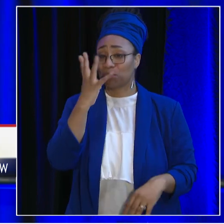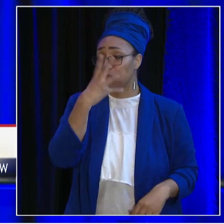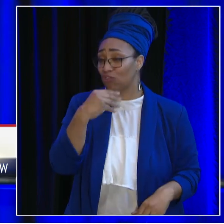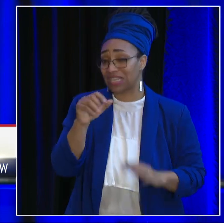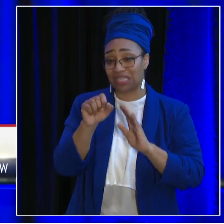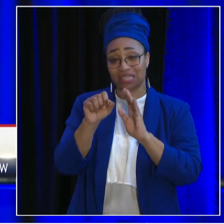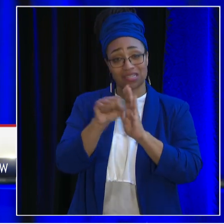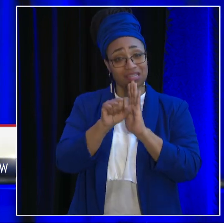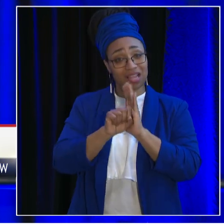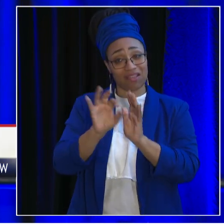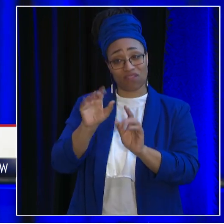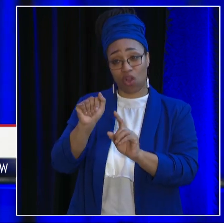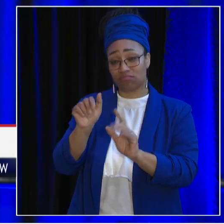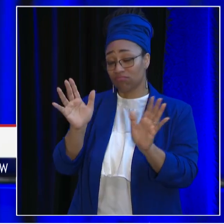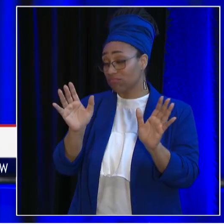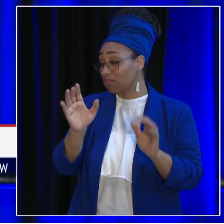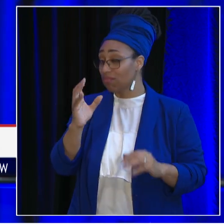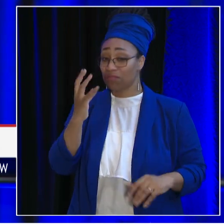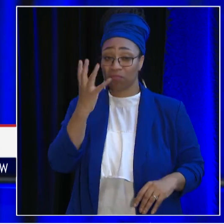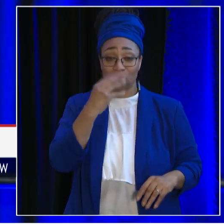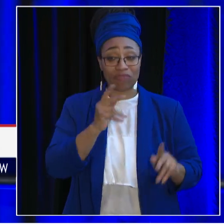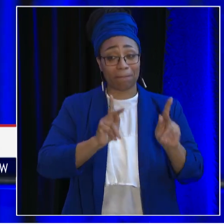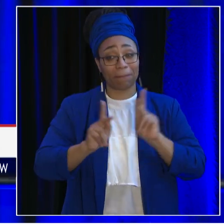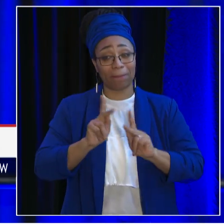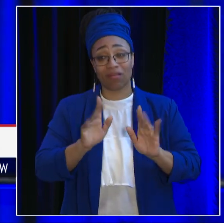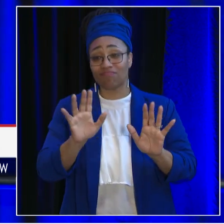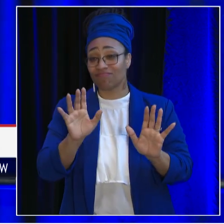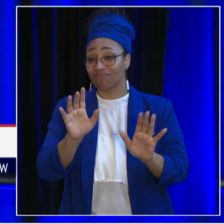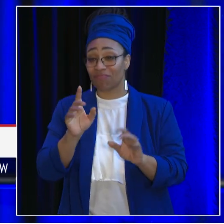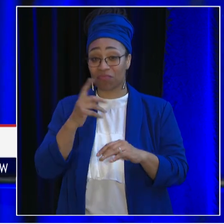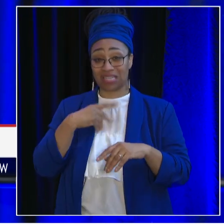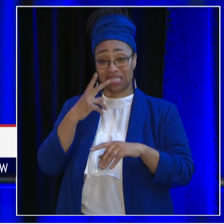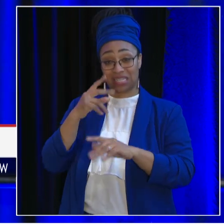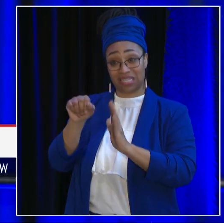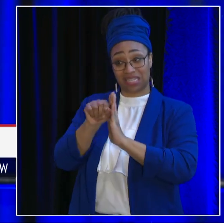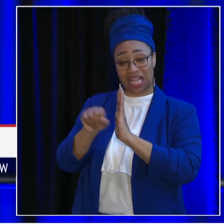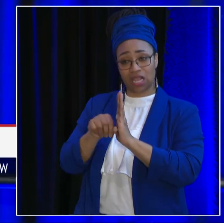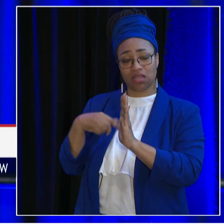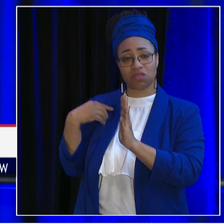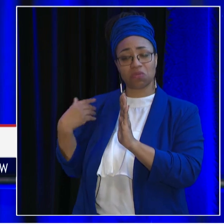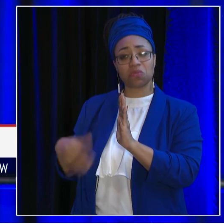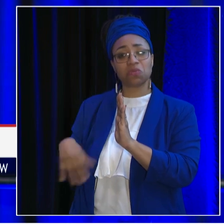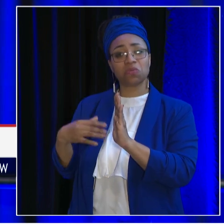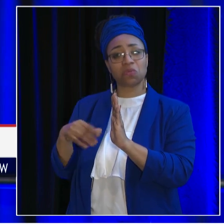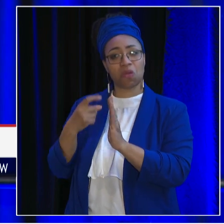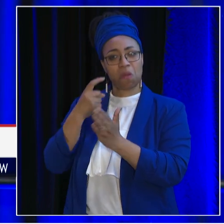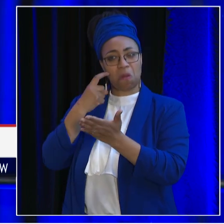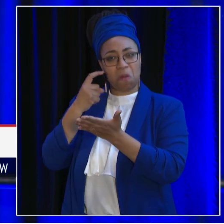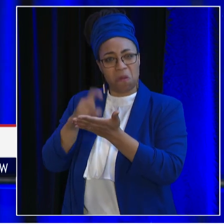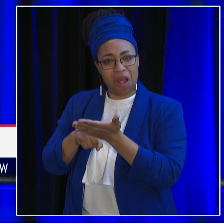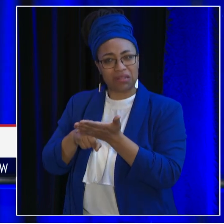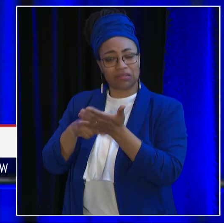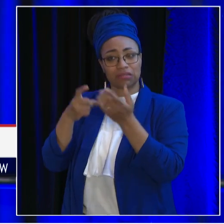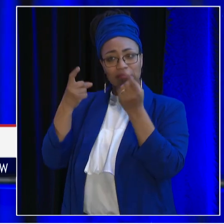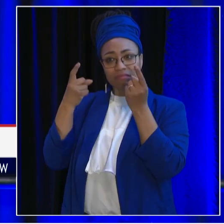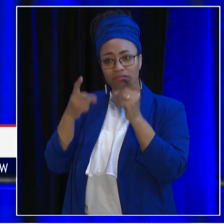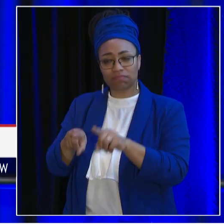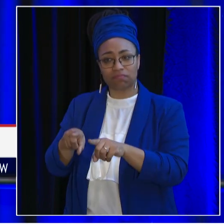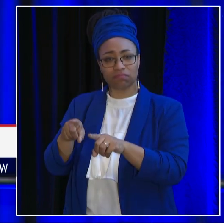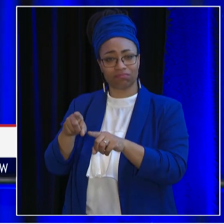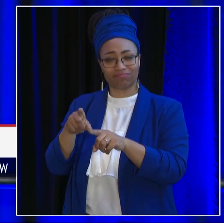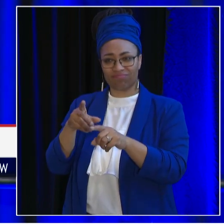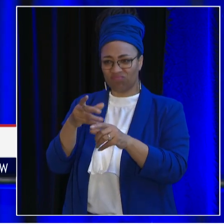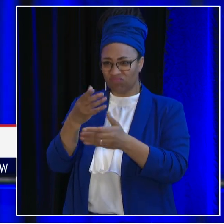people. But I come from a state where we're seeing firsthand why democracy and voting matters